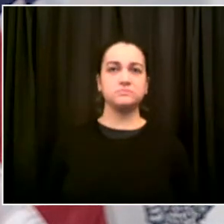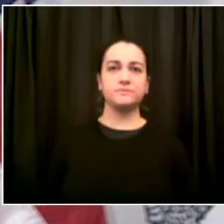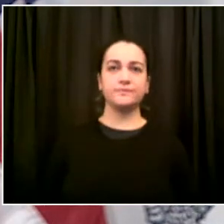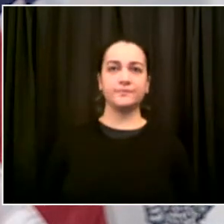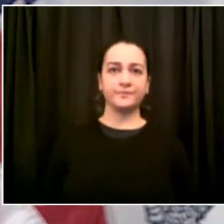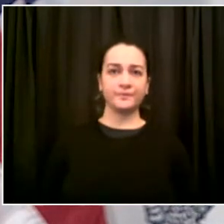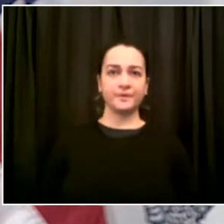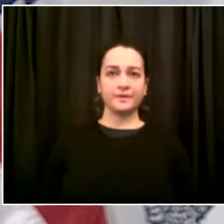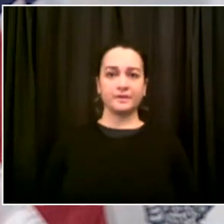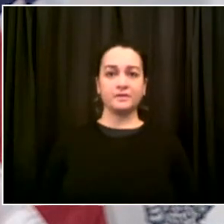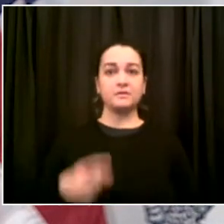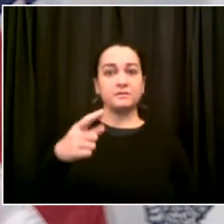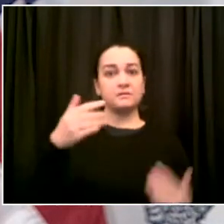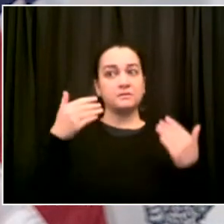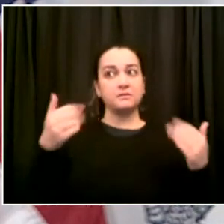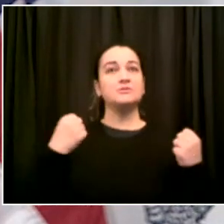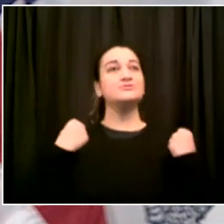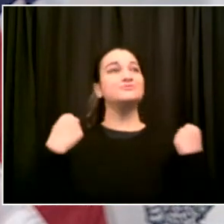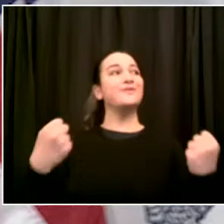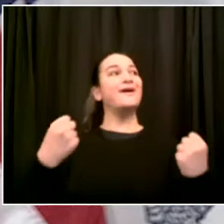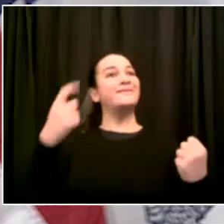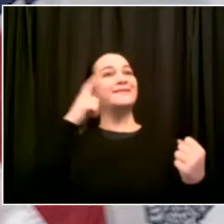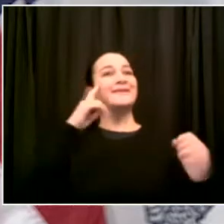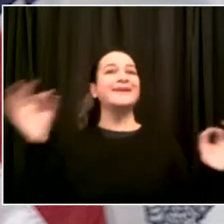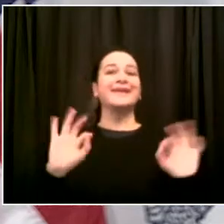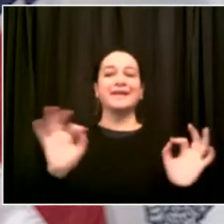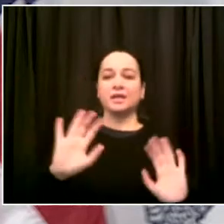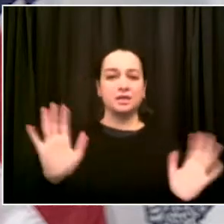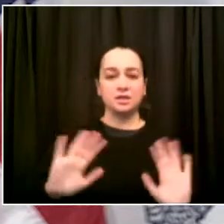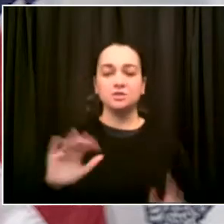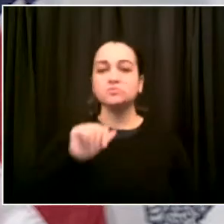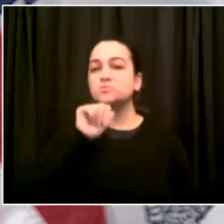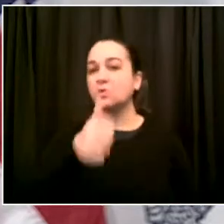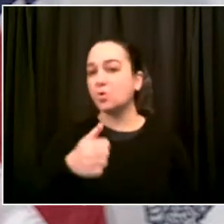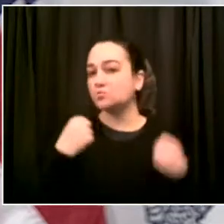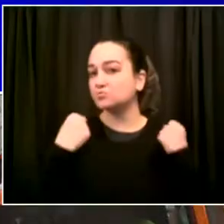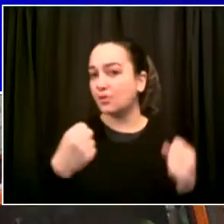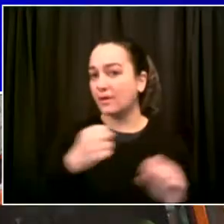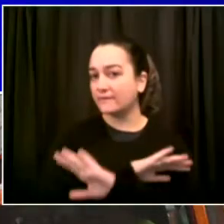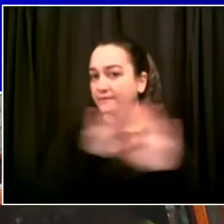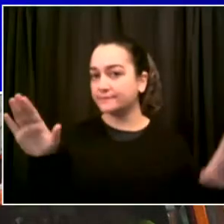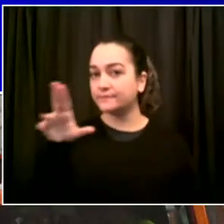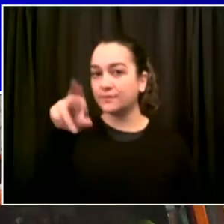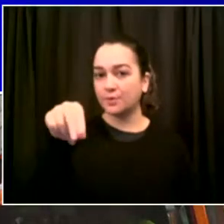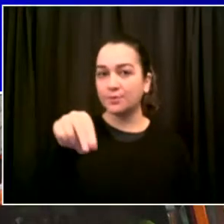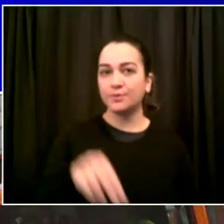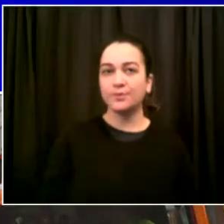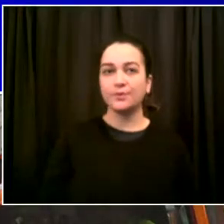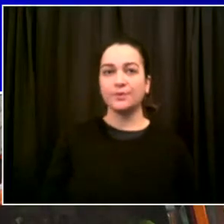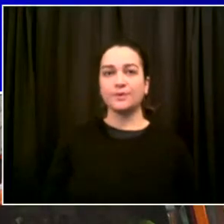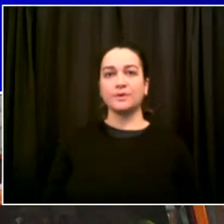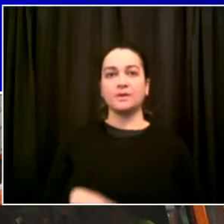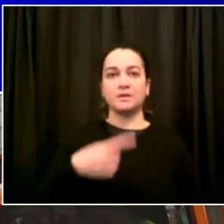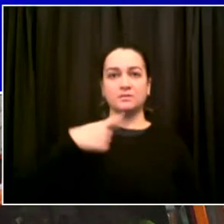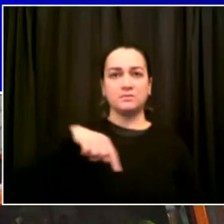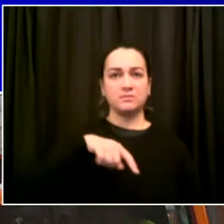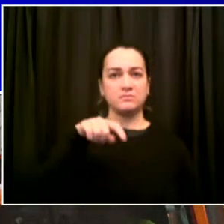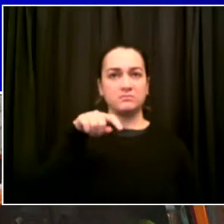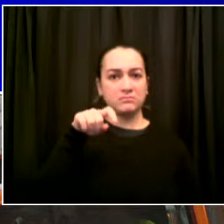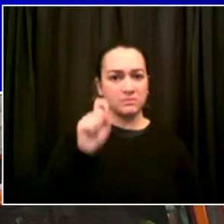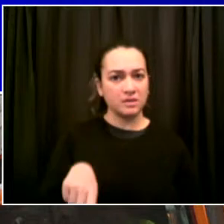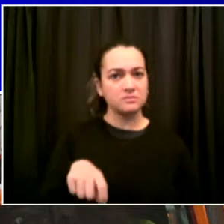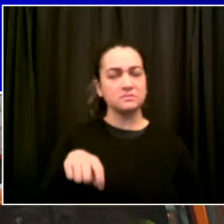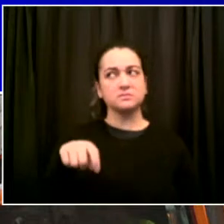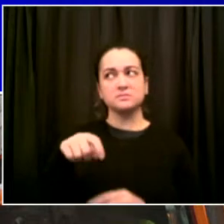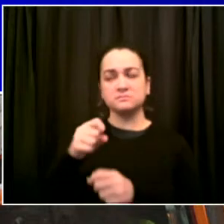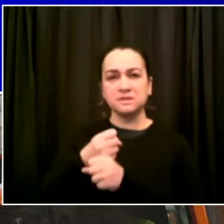effect at 6 a.m. this morning. Will go to 6 a.m. tomorrow morning. Now look, again, we understand emergency